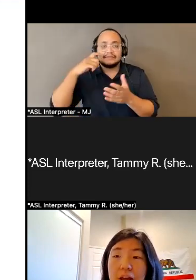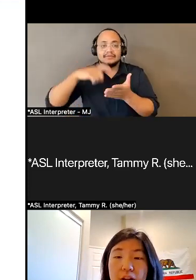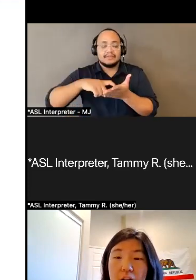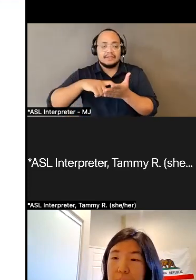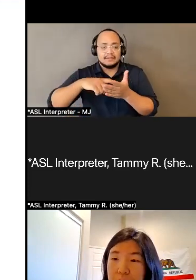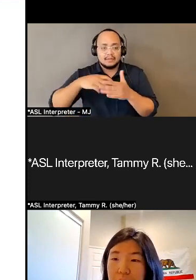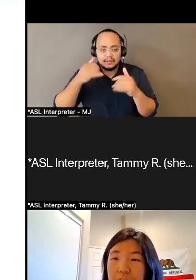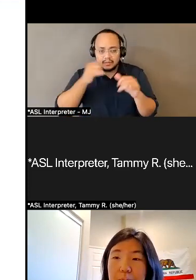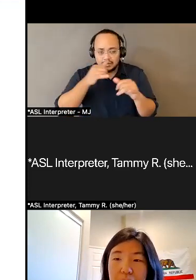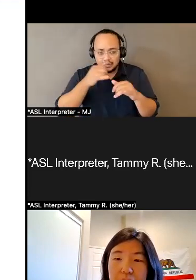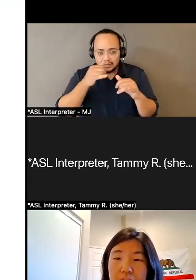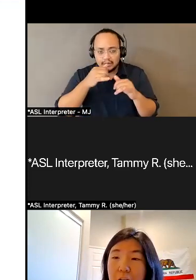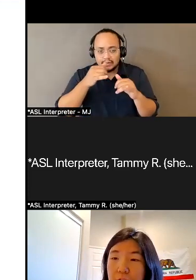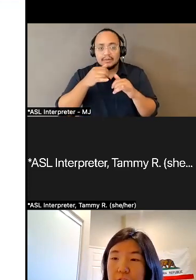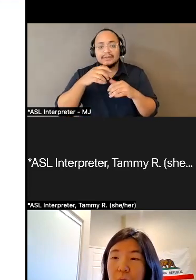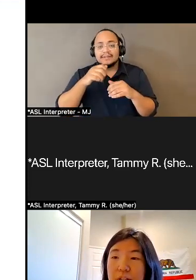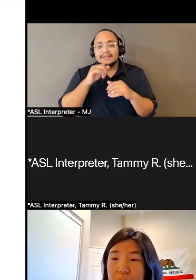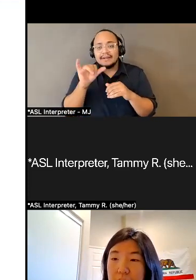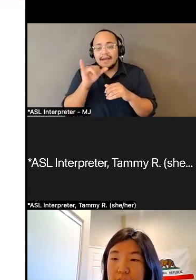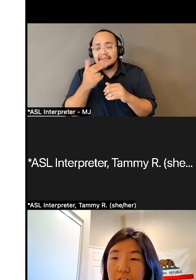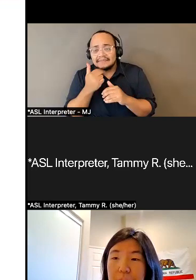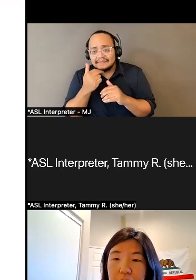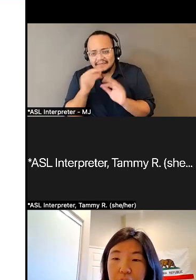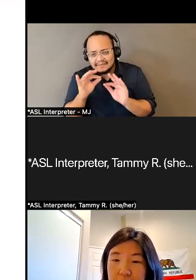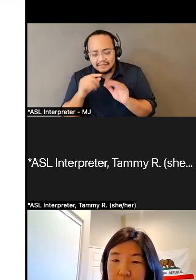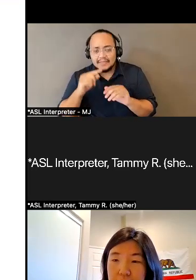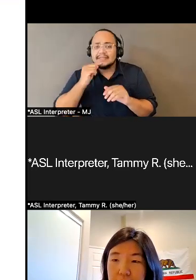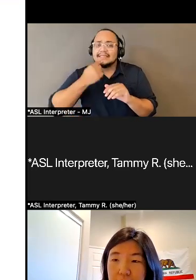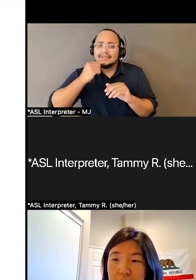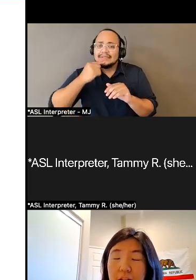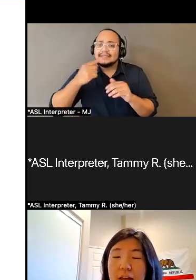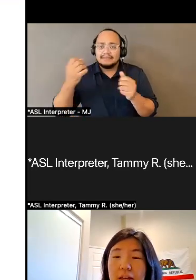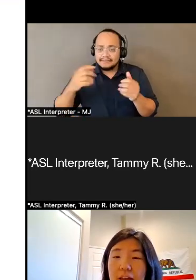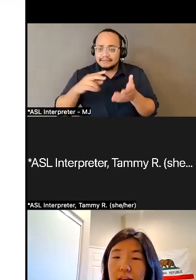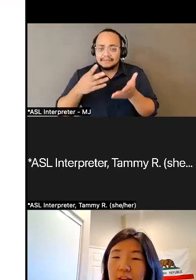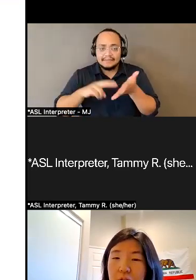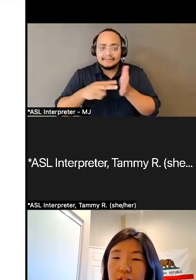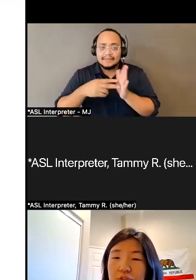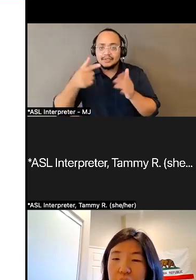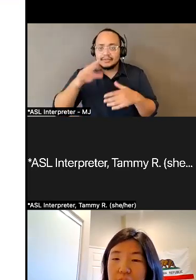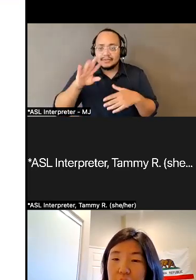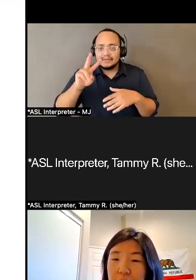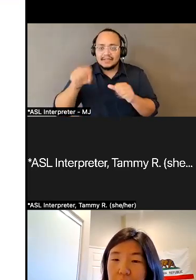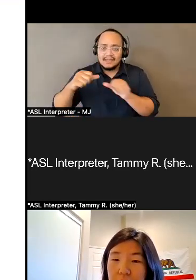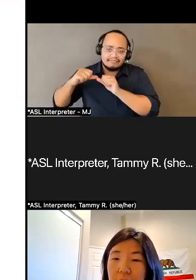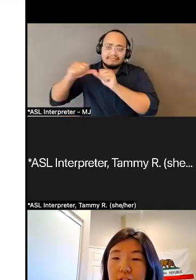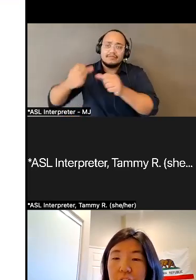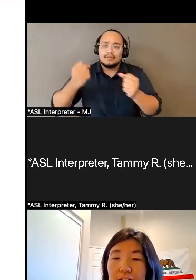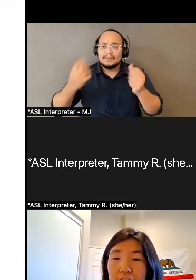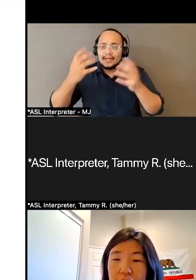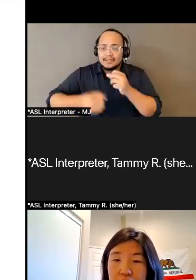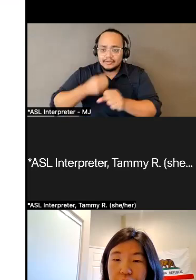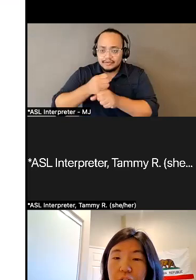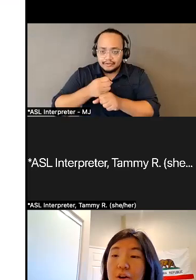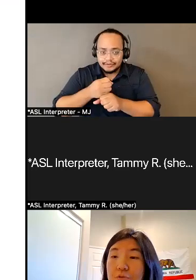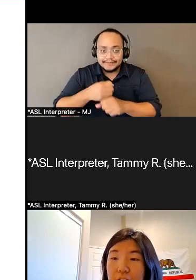generations, not merely the minutes, hours, or days of peak crisis. Yet the US treats GBV as a